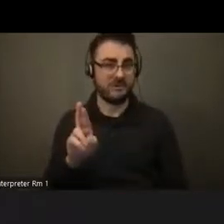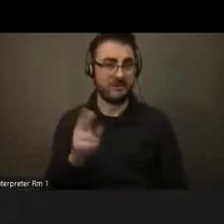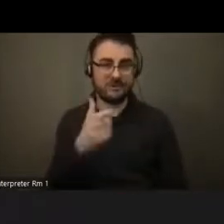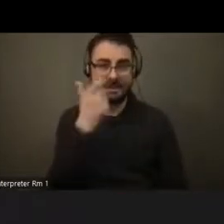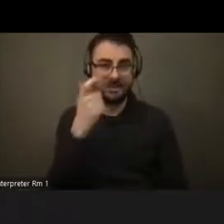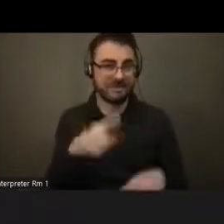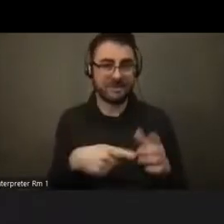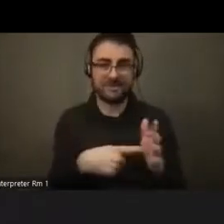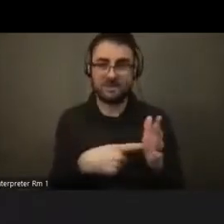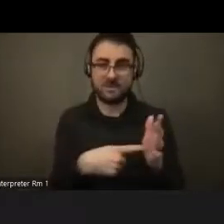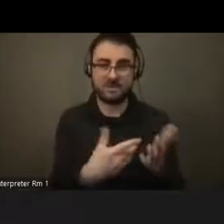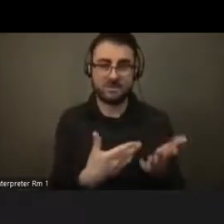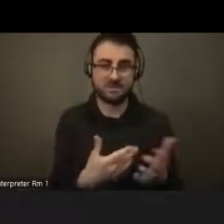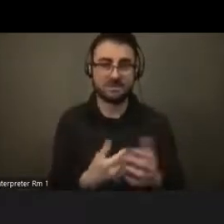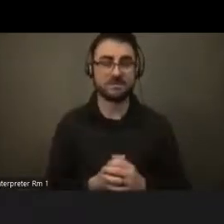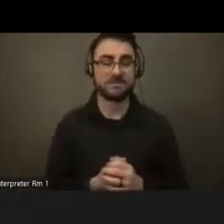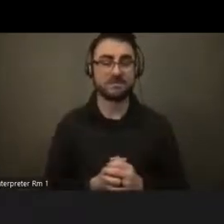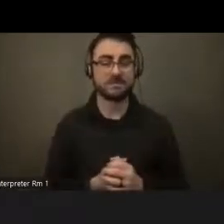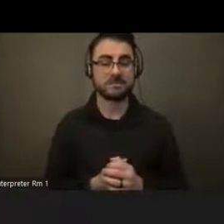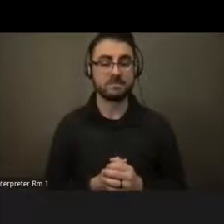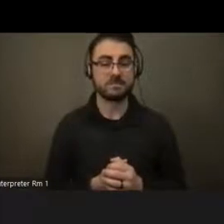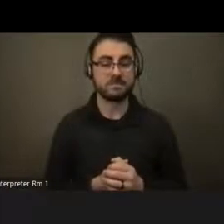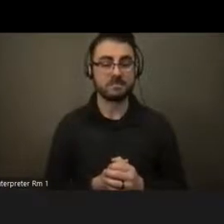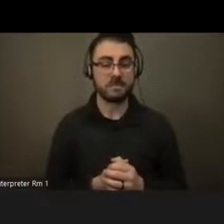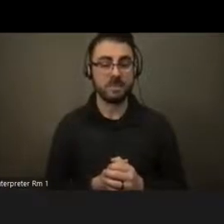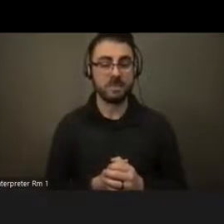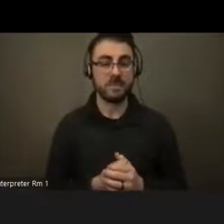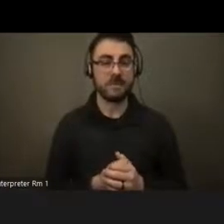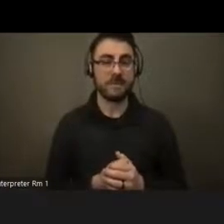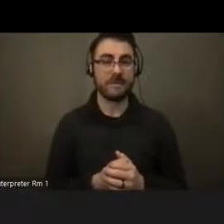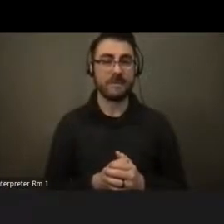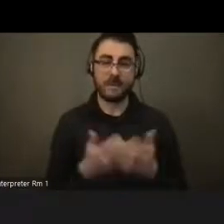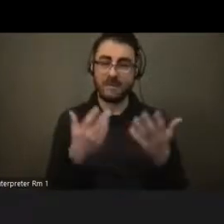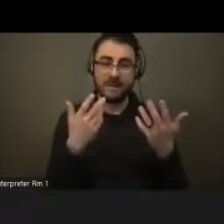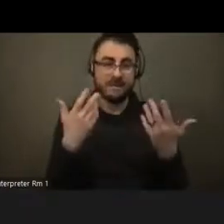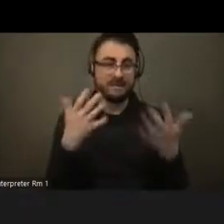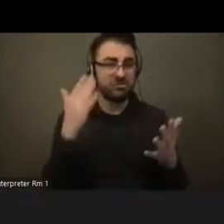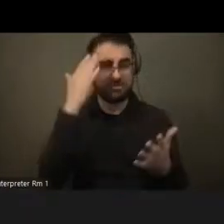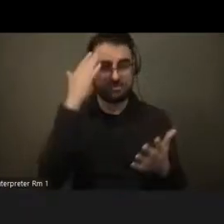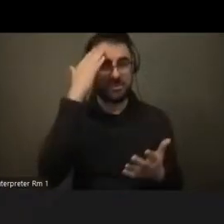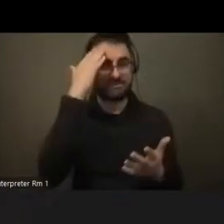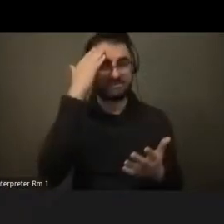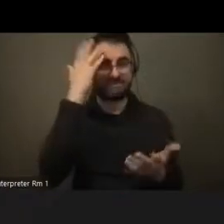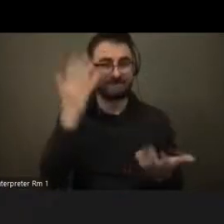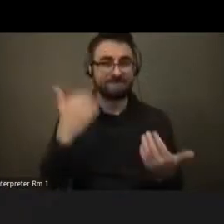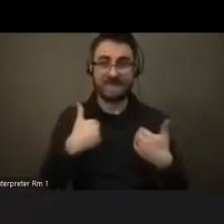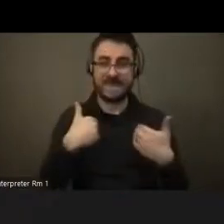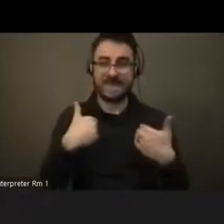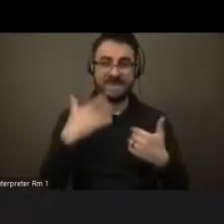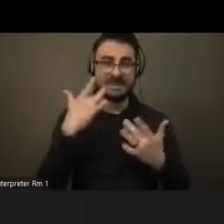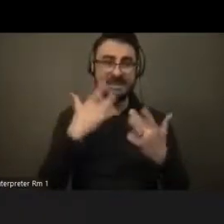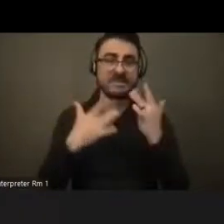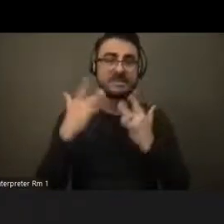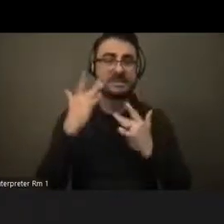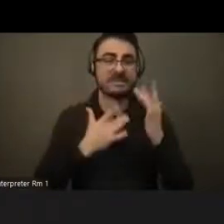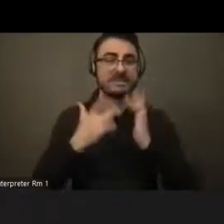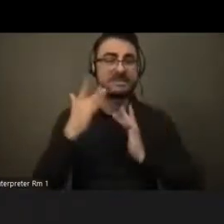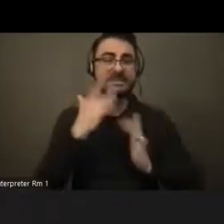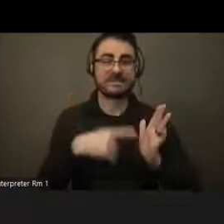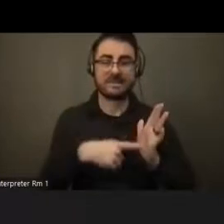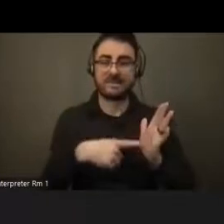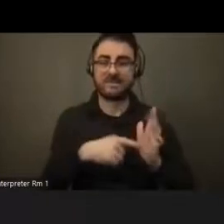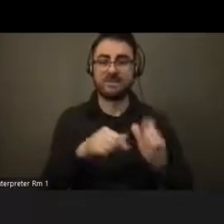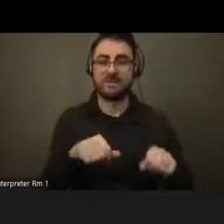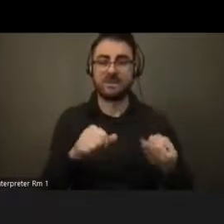have great confidence that we already had a shortage, and hence that's